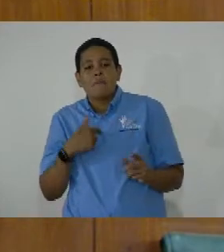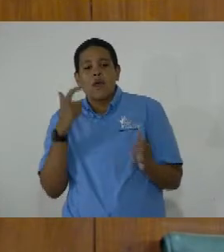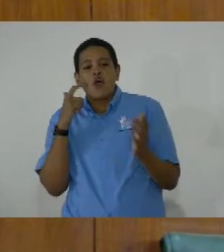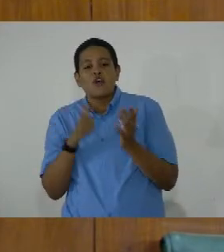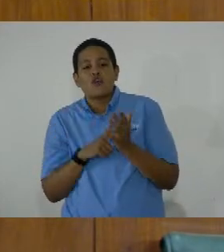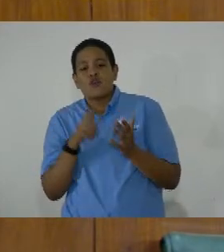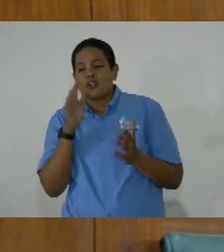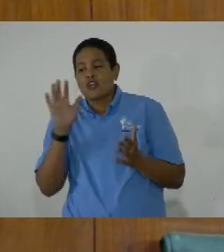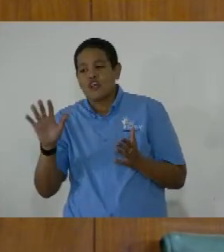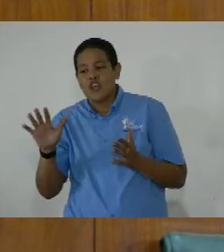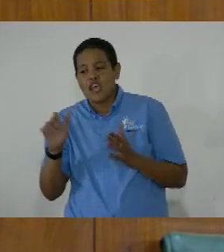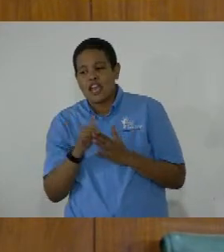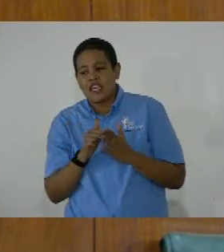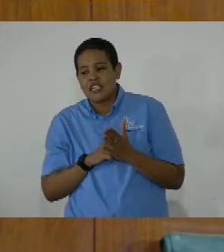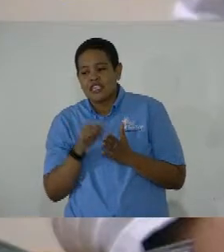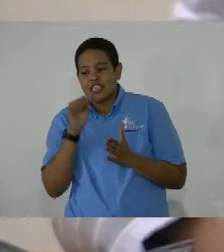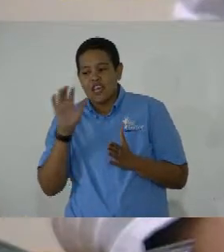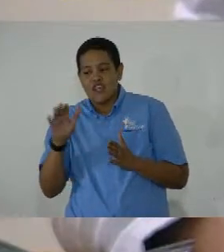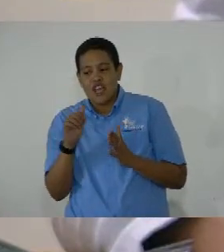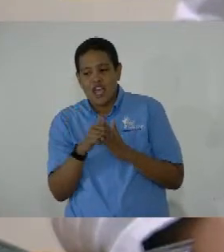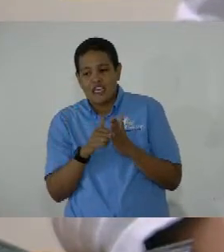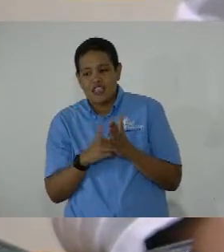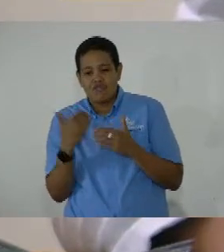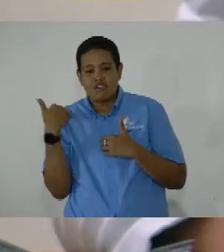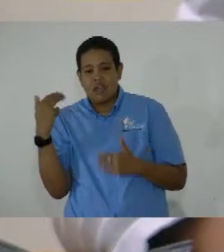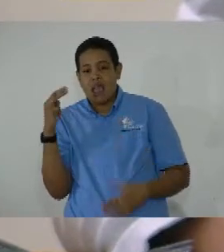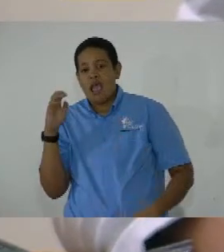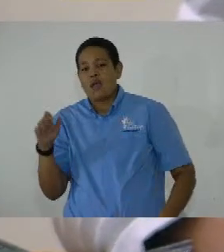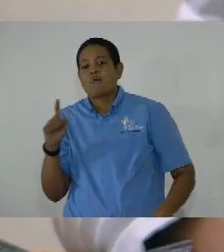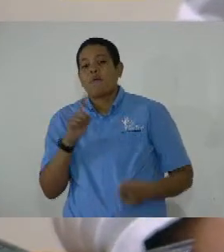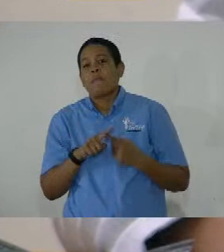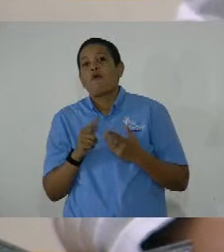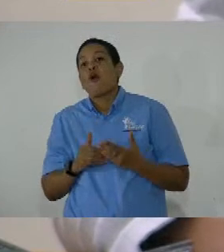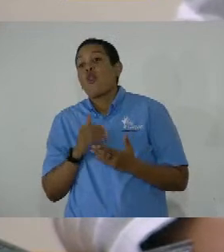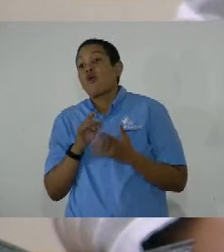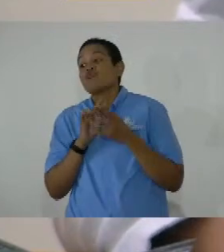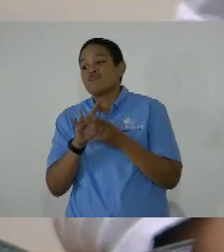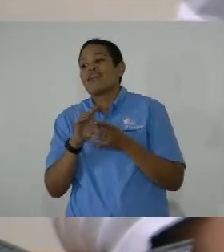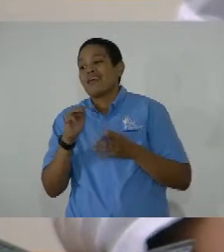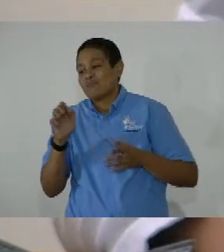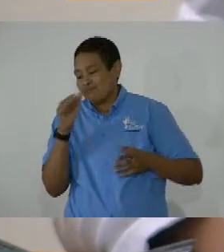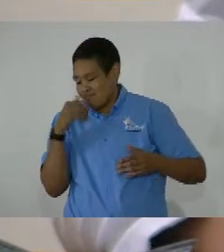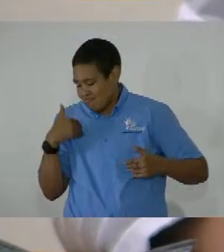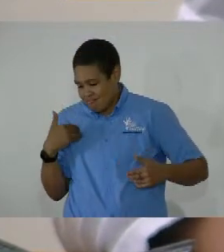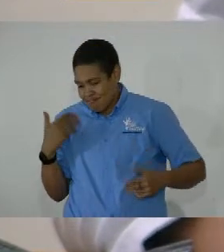your agency, but it is closely related.